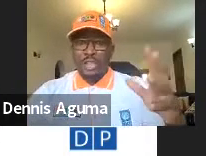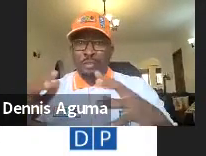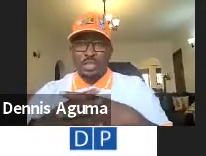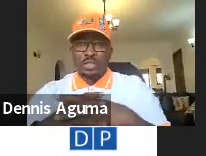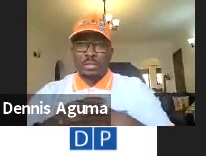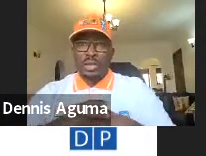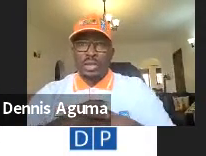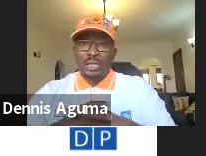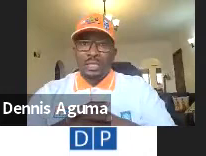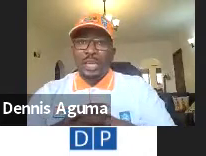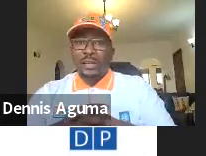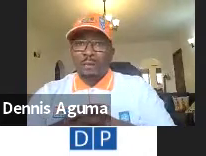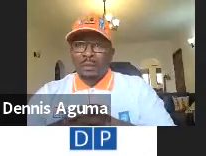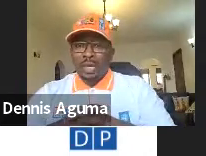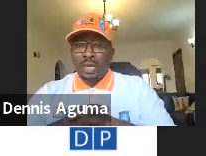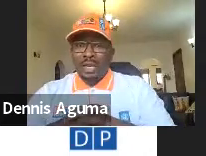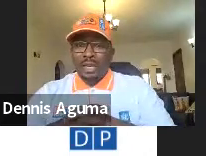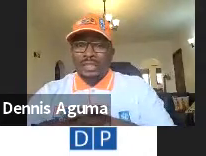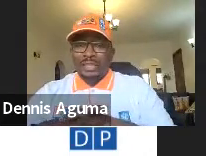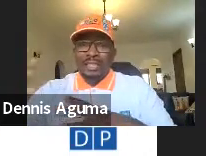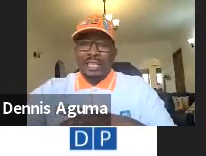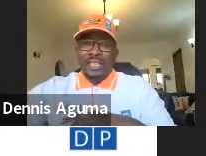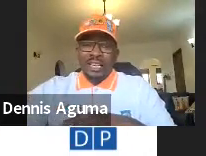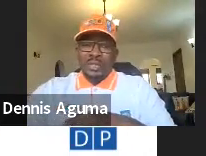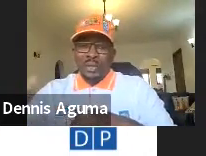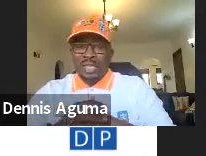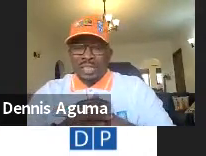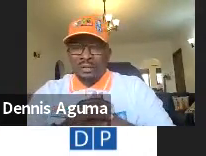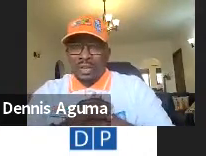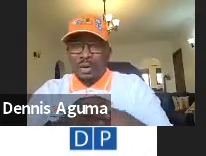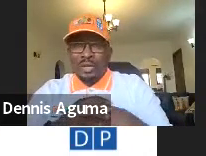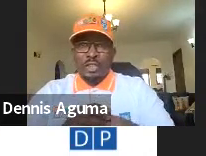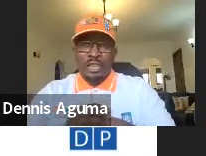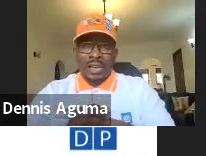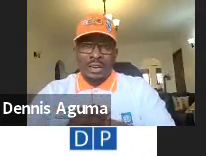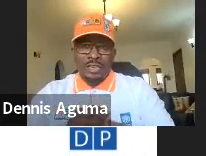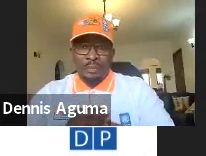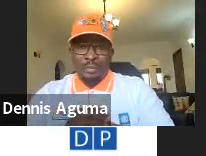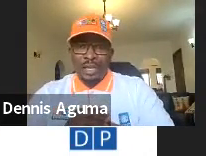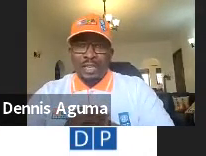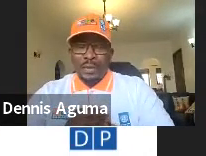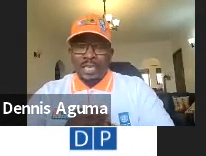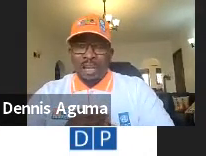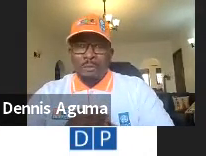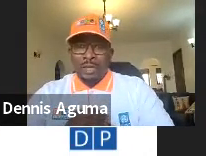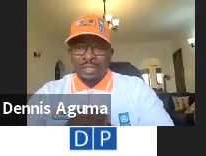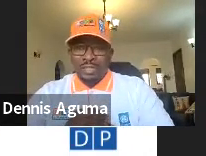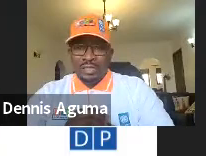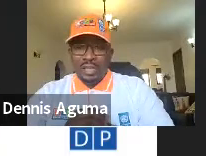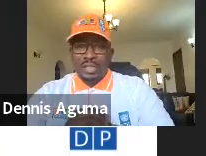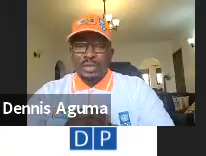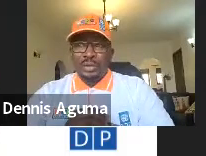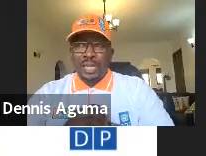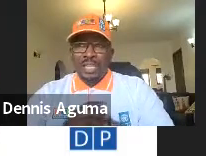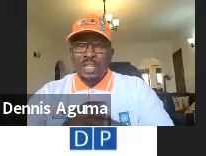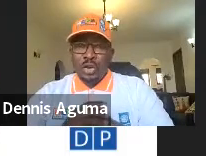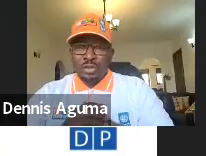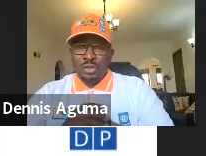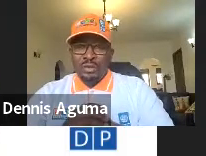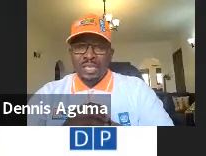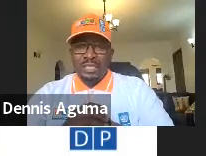part of the incubation to help them take these ideas to another level. And I would actually encourage, especially our panelists, to